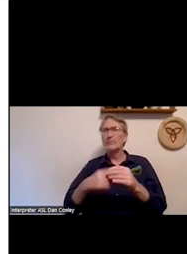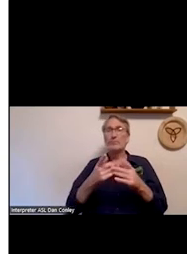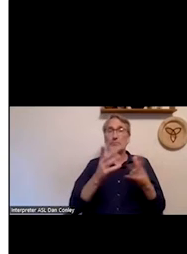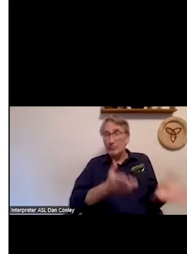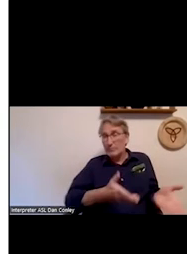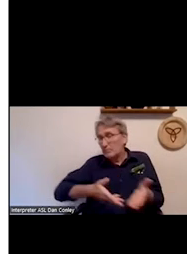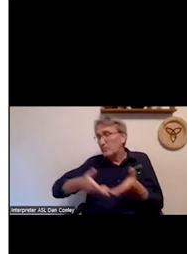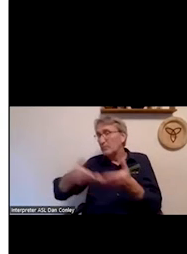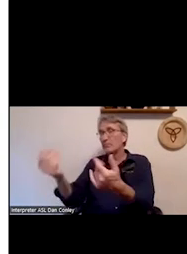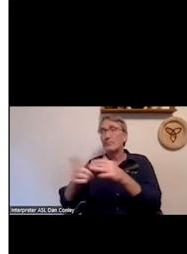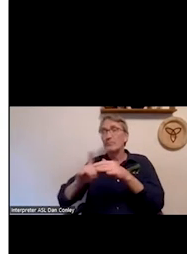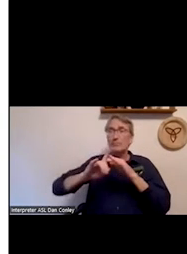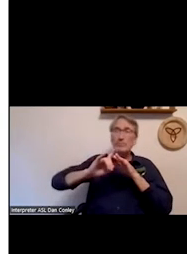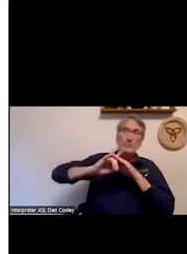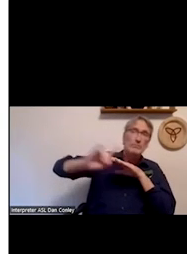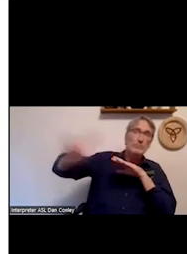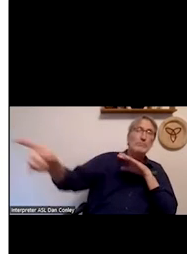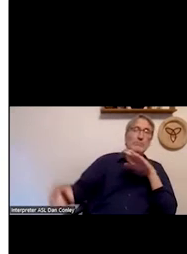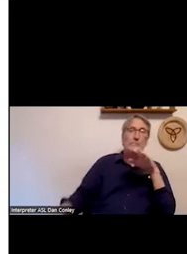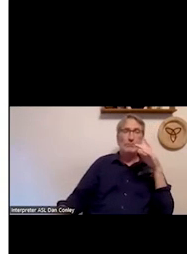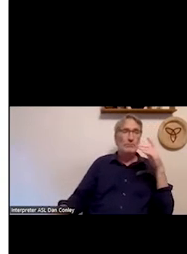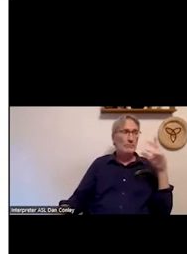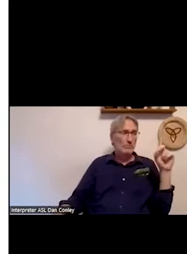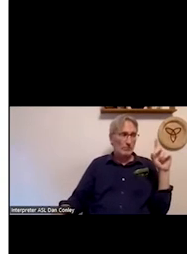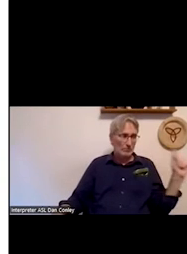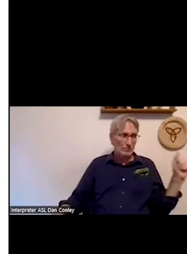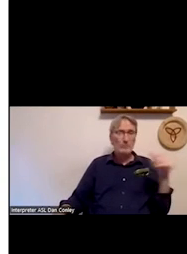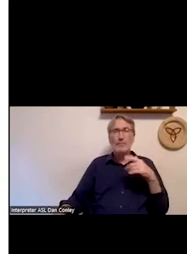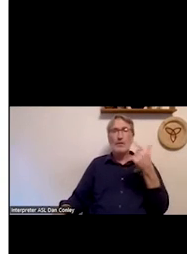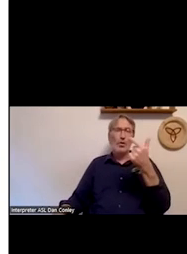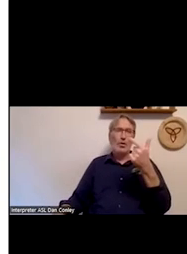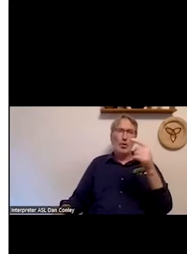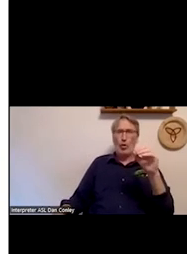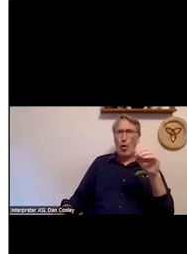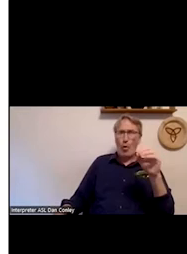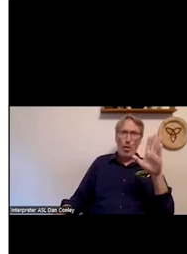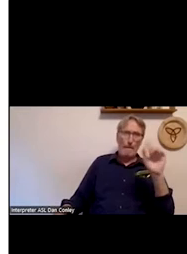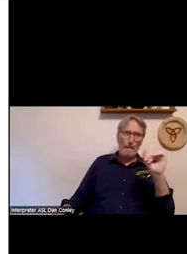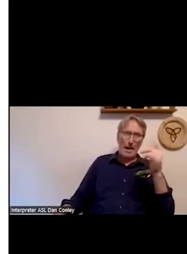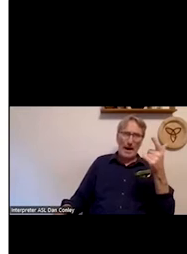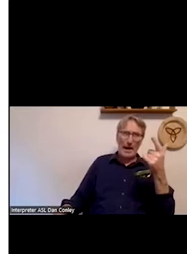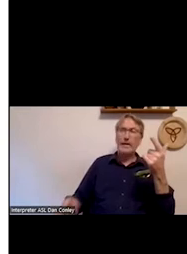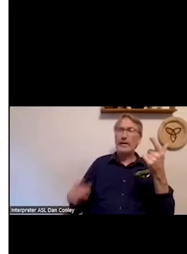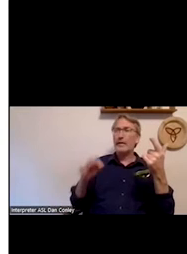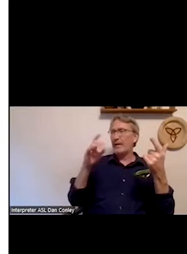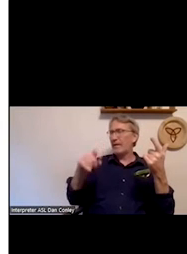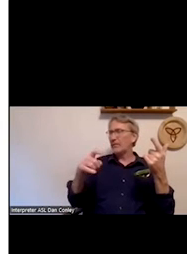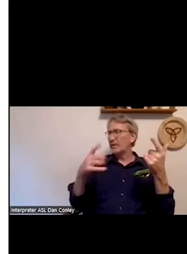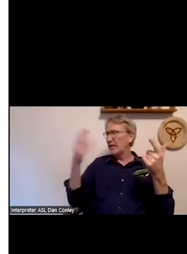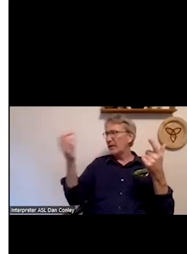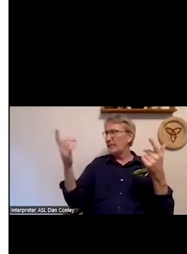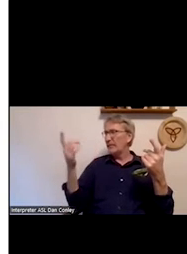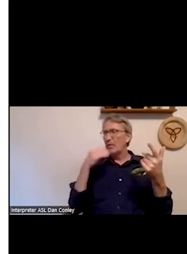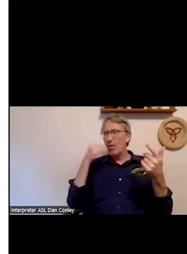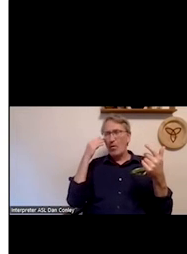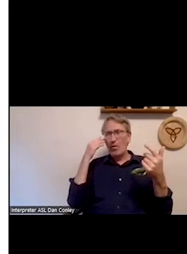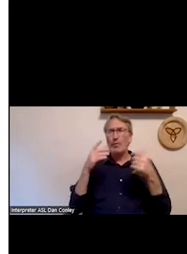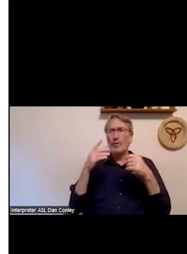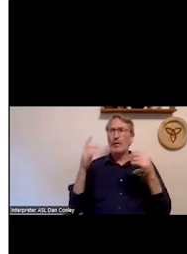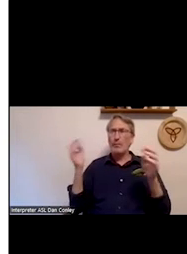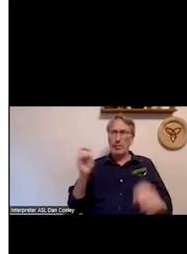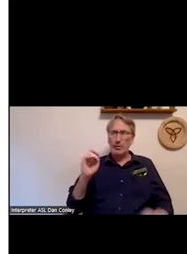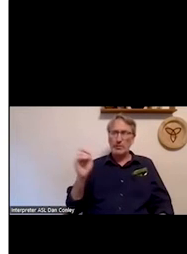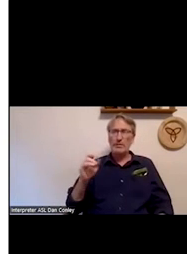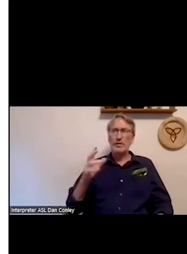physical disabilities, how to make a go bag of supplies in case you have to leave your home urgently or families have to leave their home urgently. And also